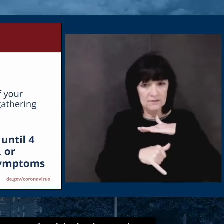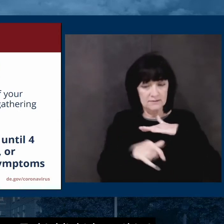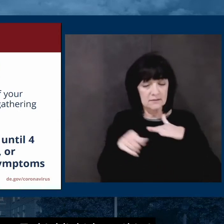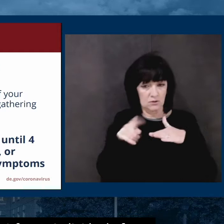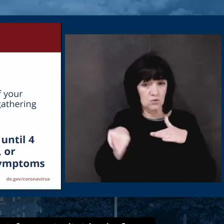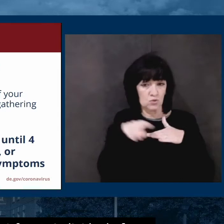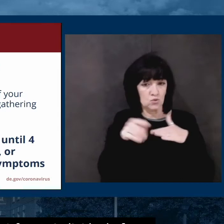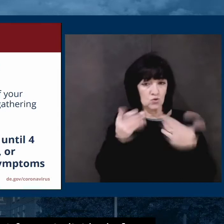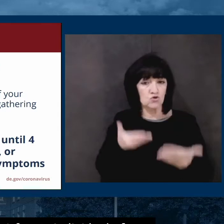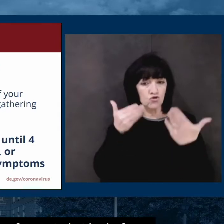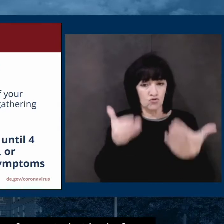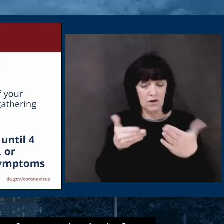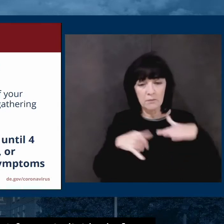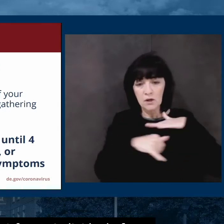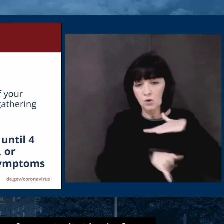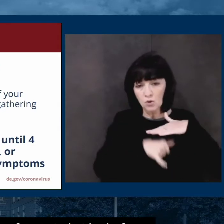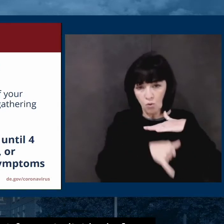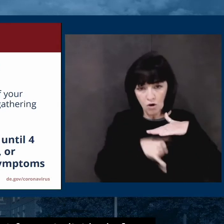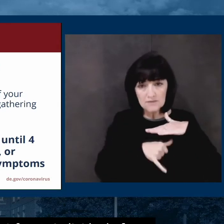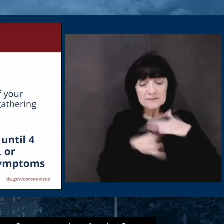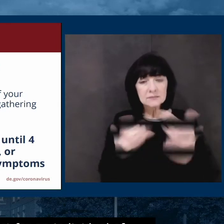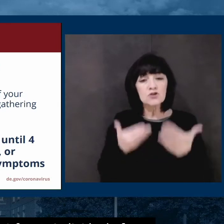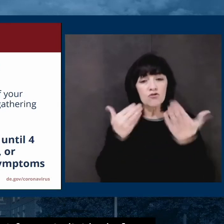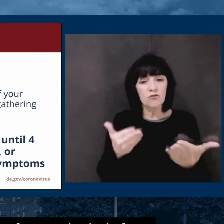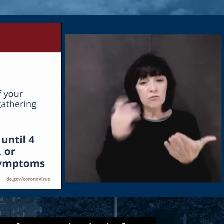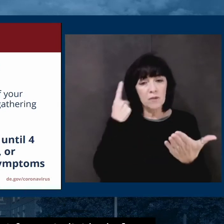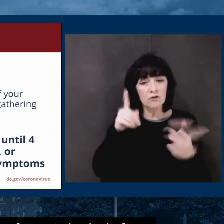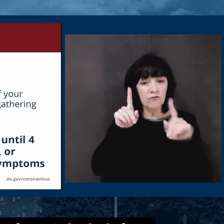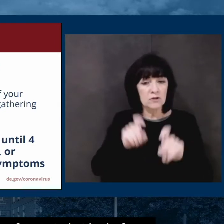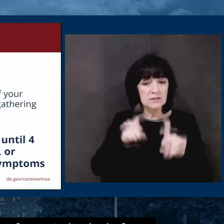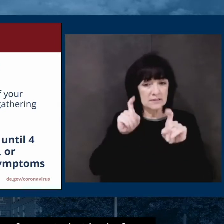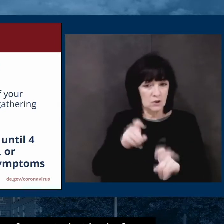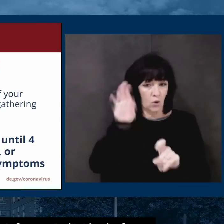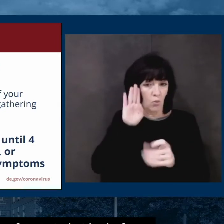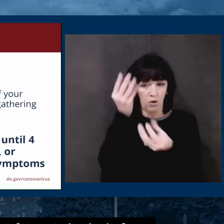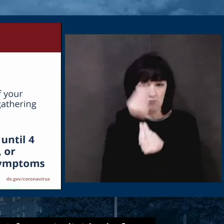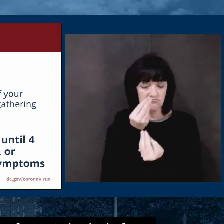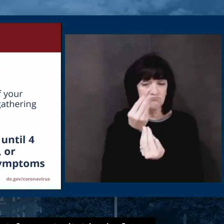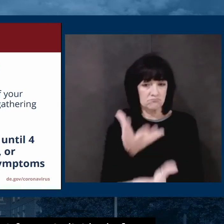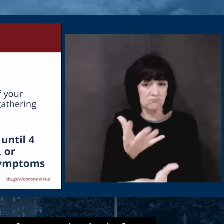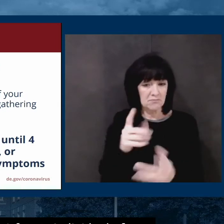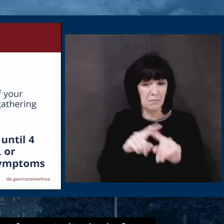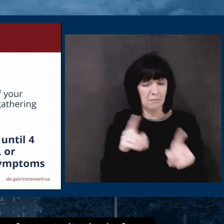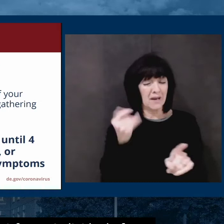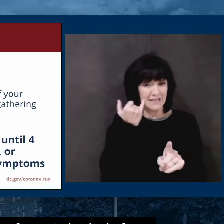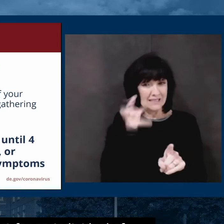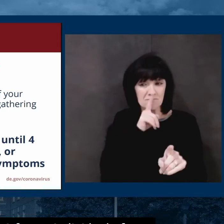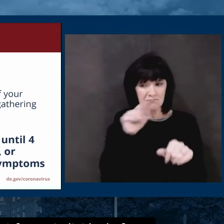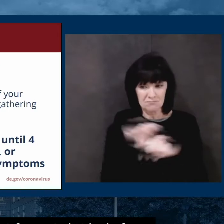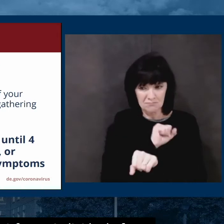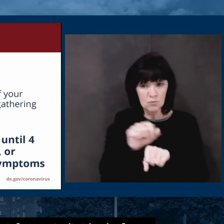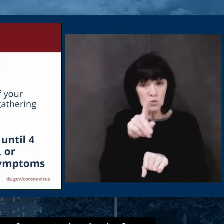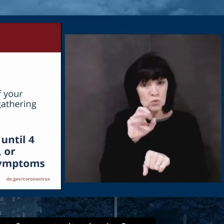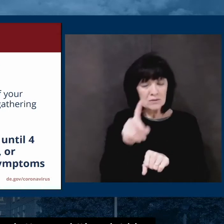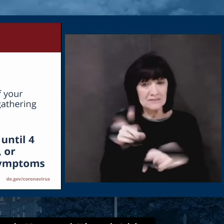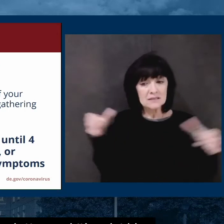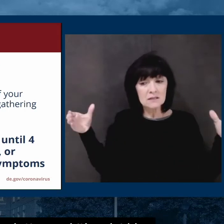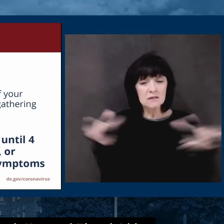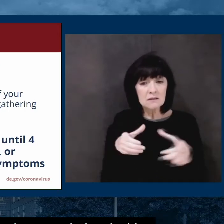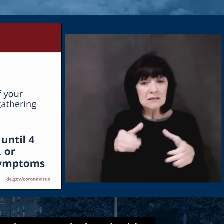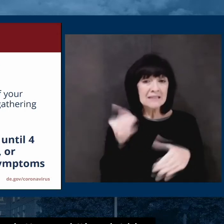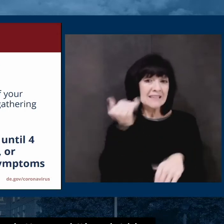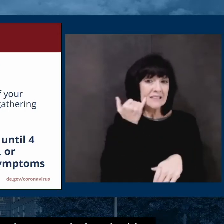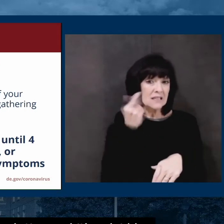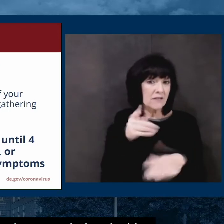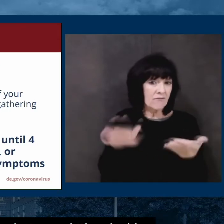to quarantine, and of course, recommendations for testing will be relayed by contact tracers. But if you did gather with other individuals, or you're a college student returning